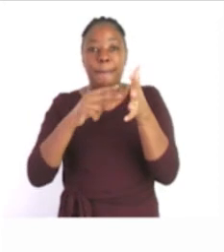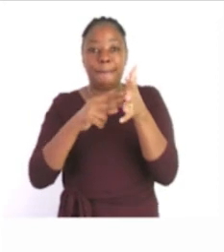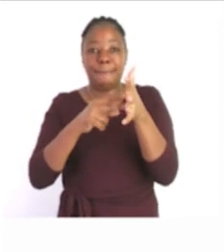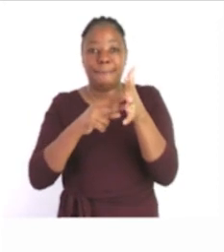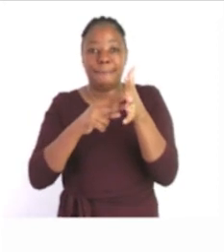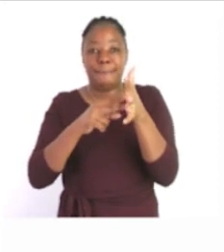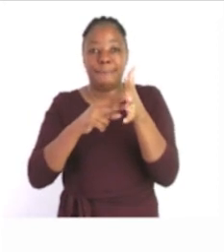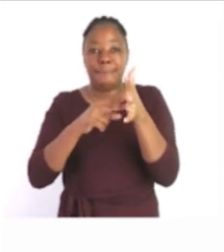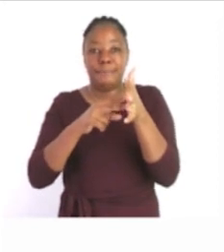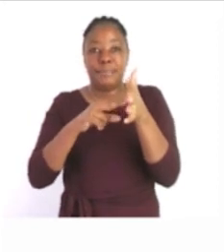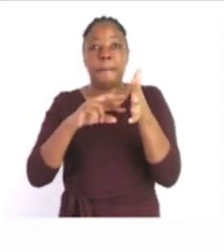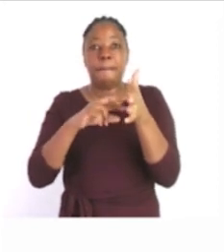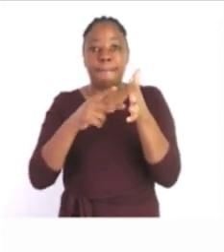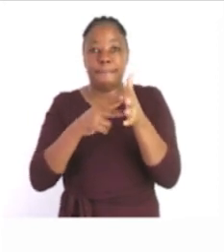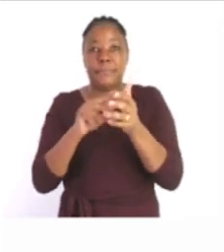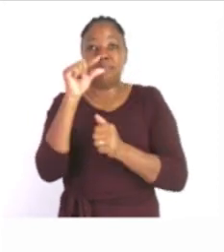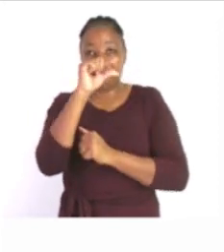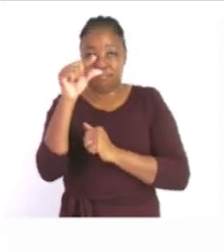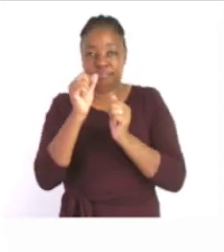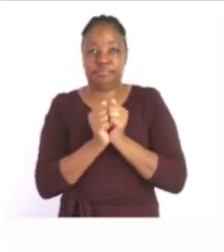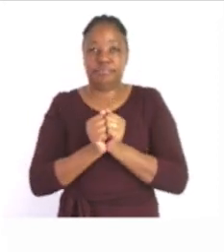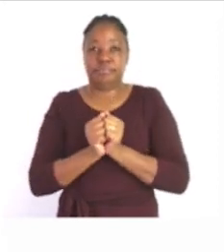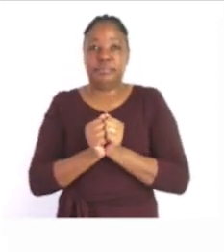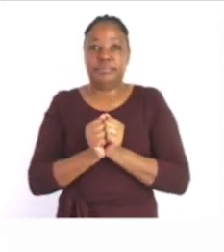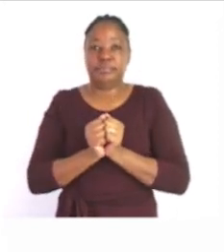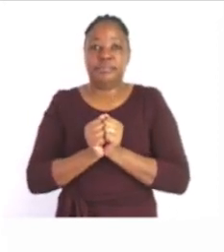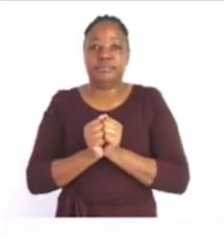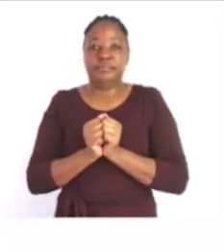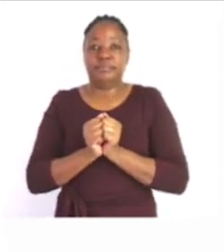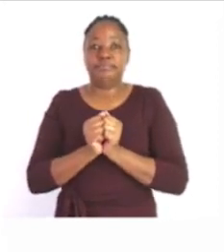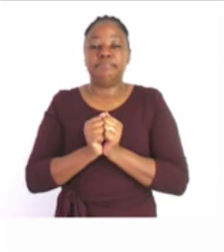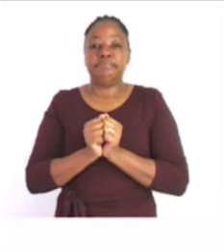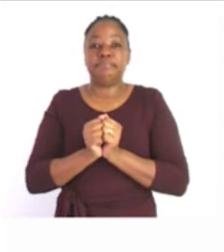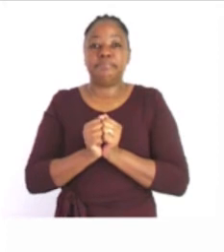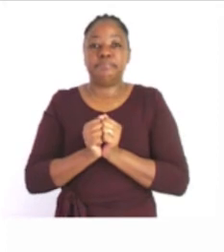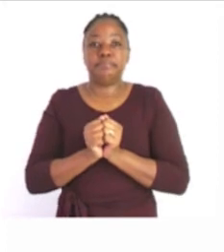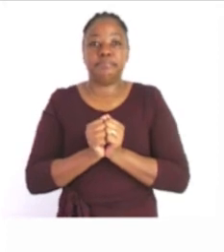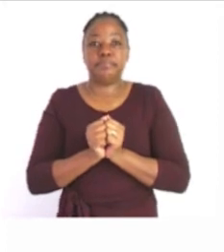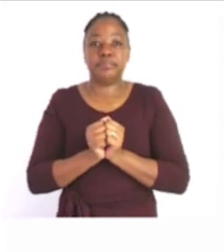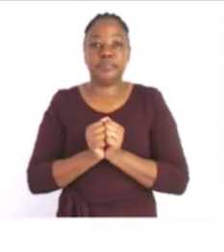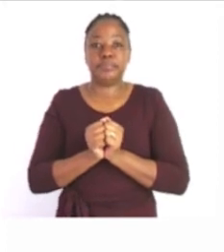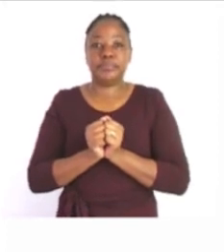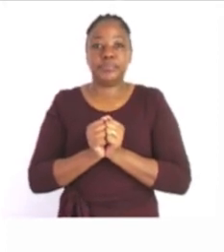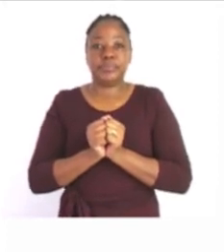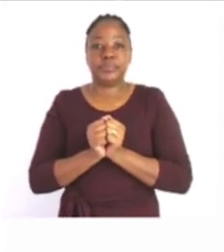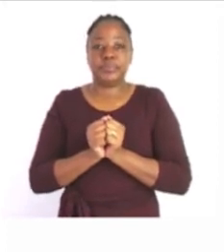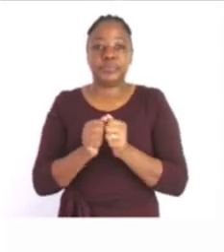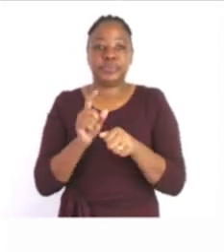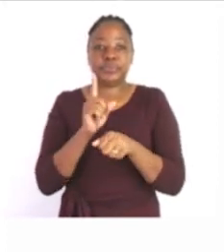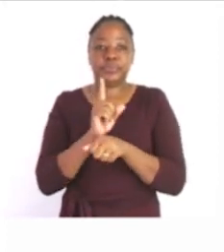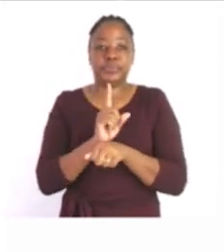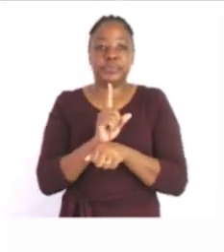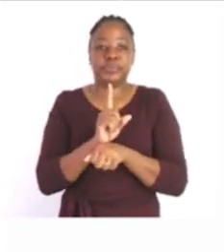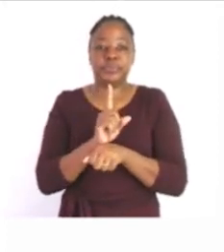dear children, so that they make sense, just like sentences. So let's take the first sound we can